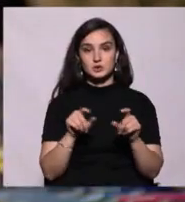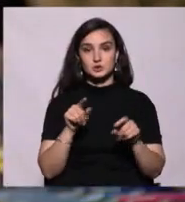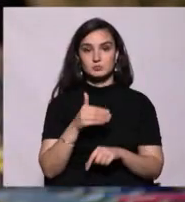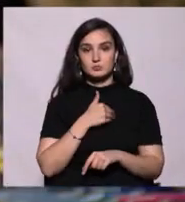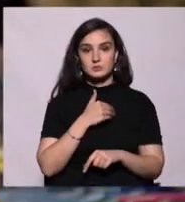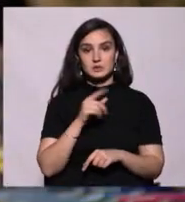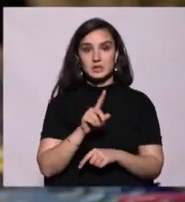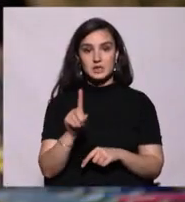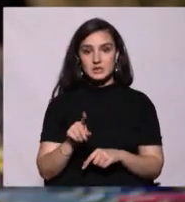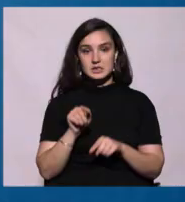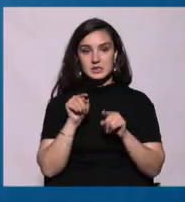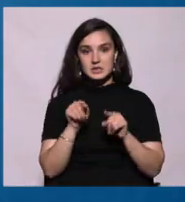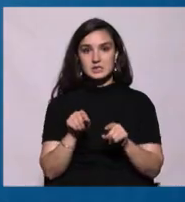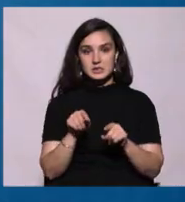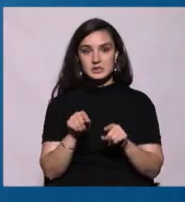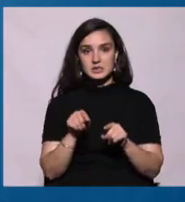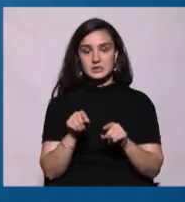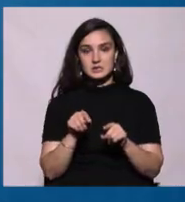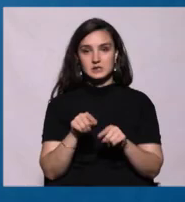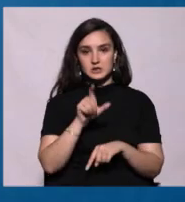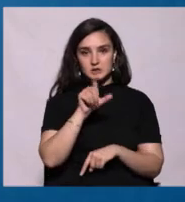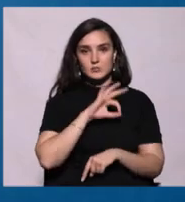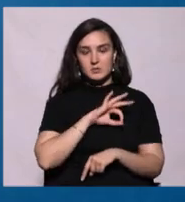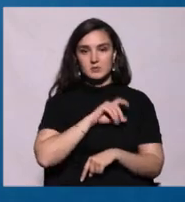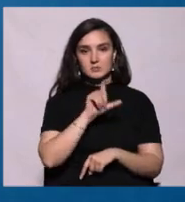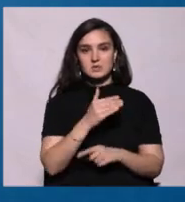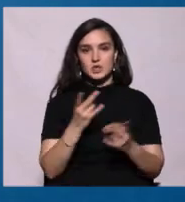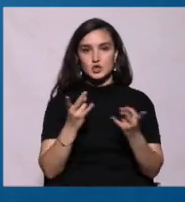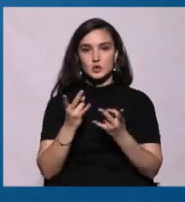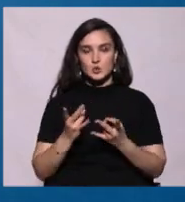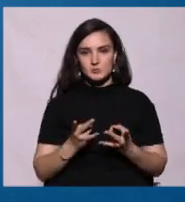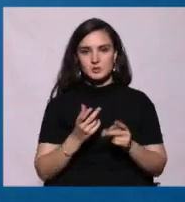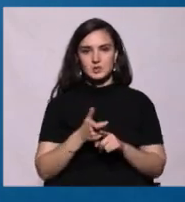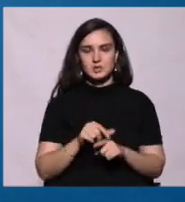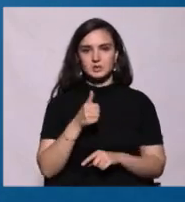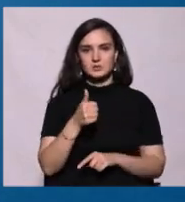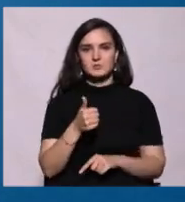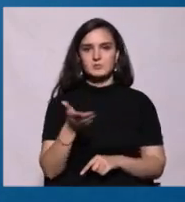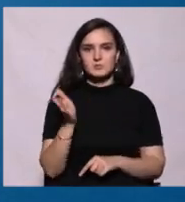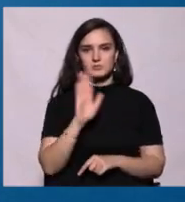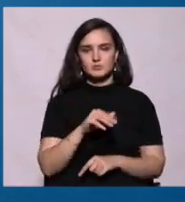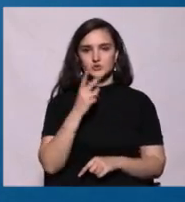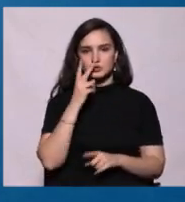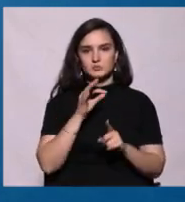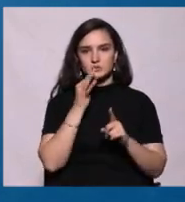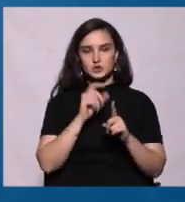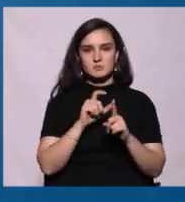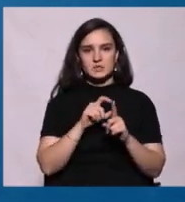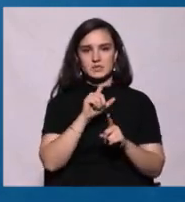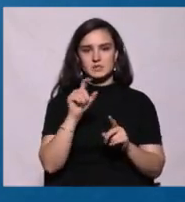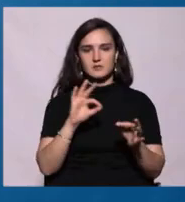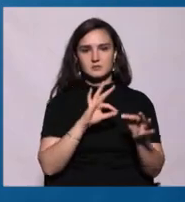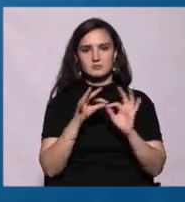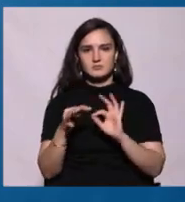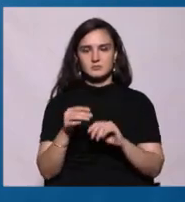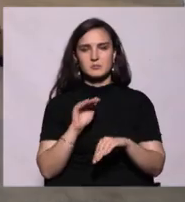you want something, that is your customer needs. That's great. Let's look at our next definition.